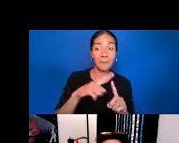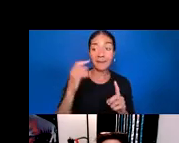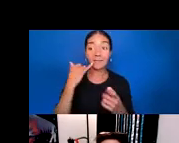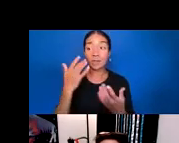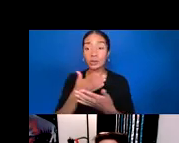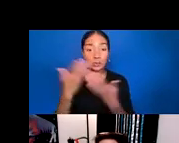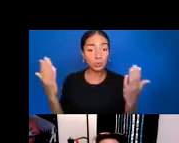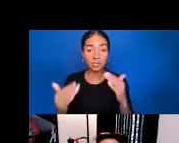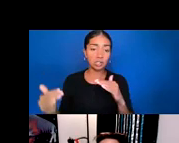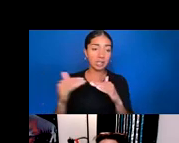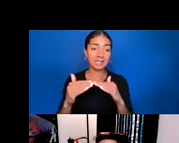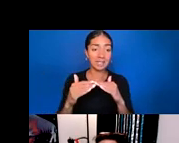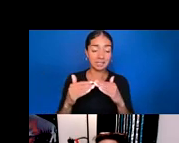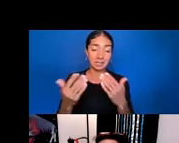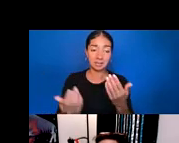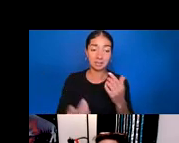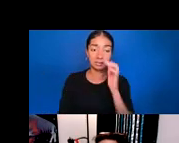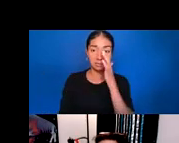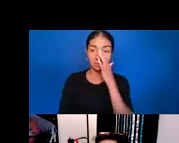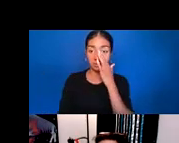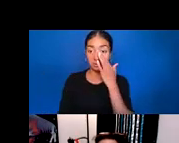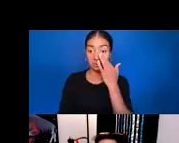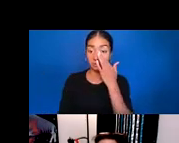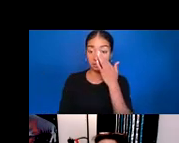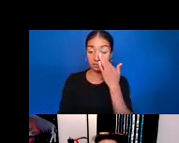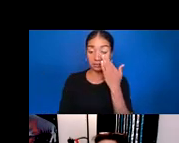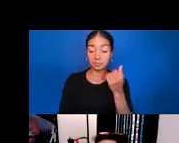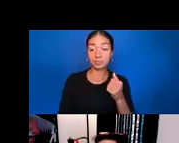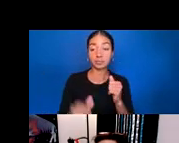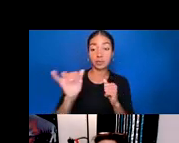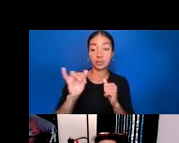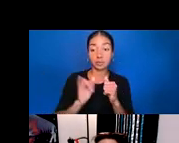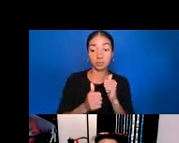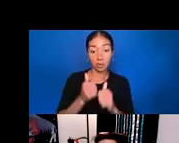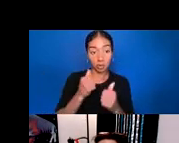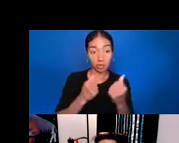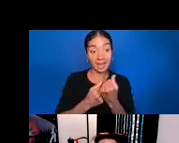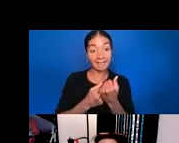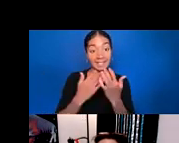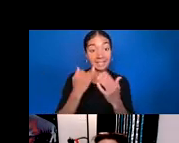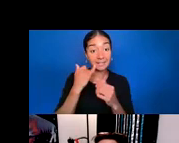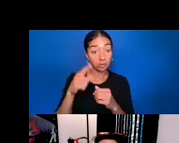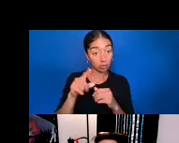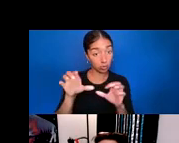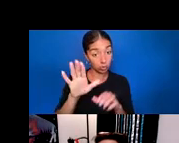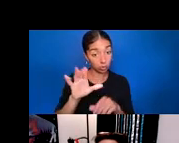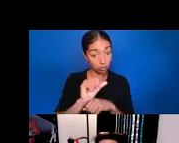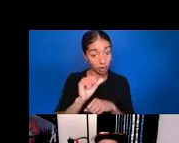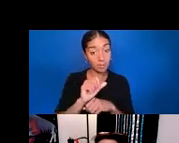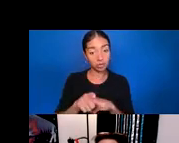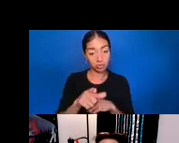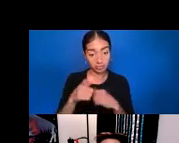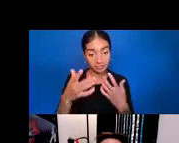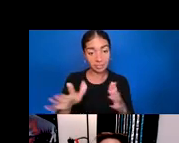justice. Also, most advocates, if you are doing your job, you have had and walked face